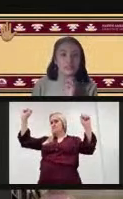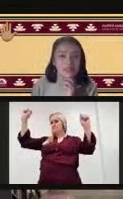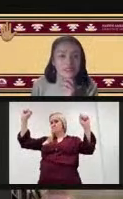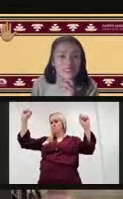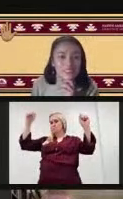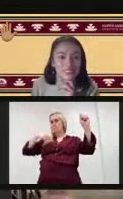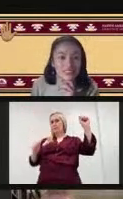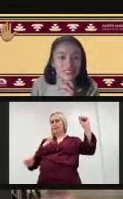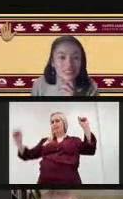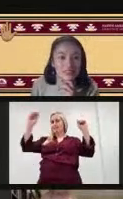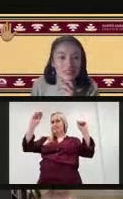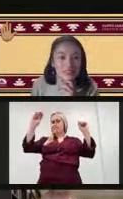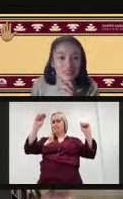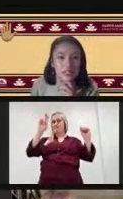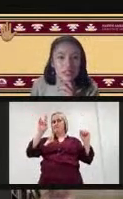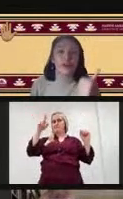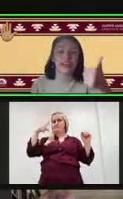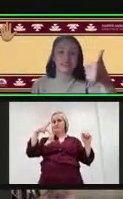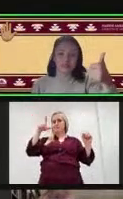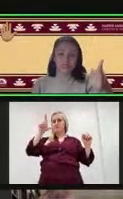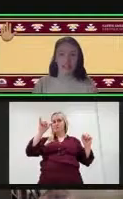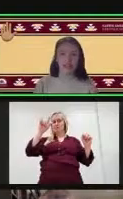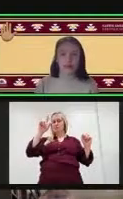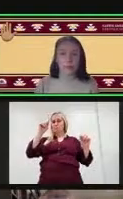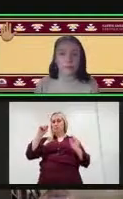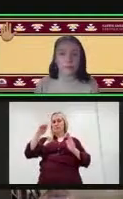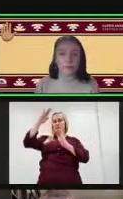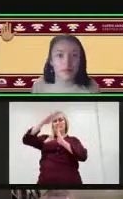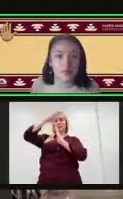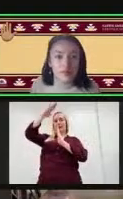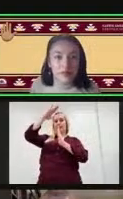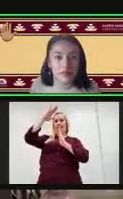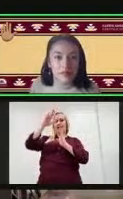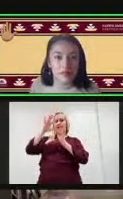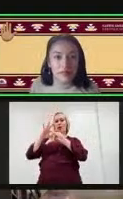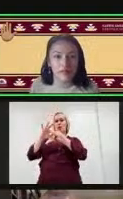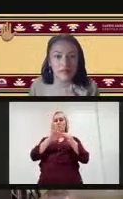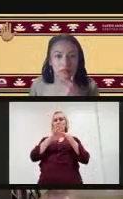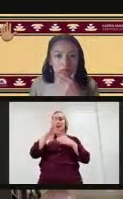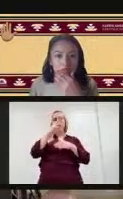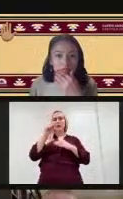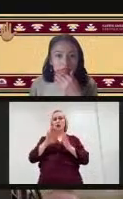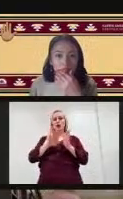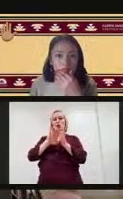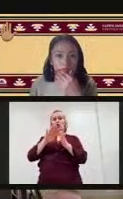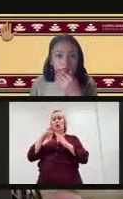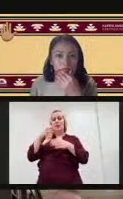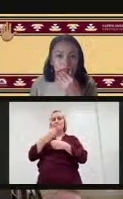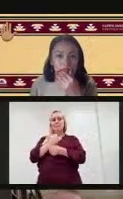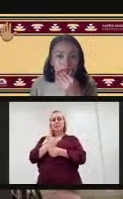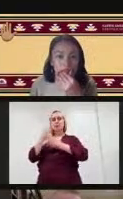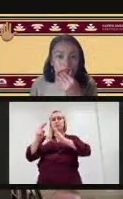it up. Uplifts to the top. Okay. So uplifts, unifies, and builds bridges through engagement with